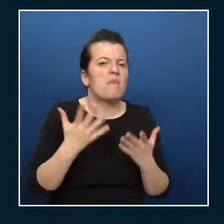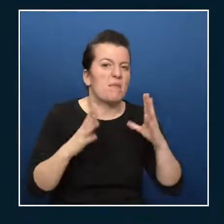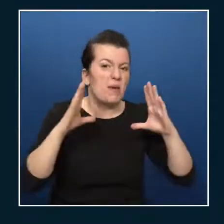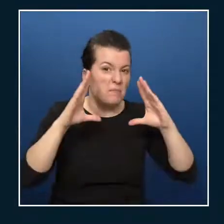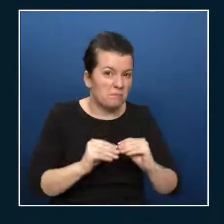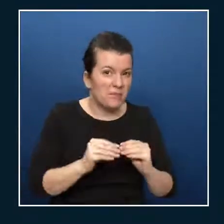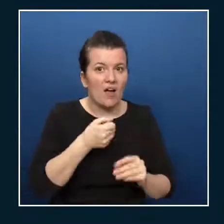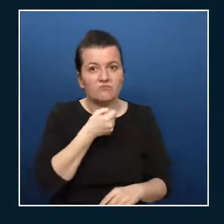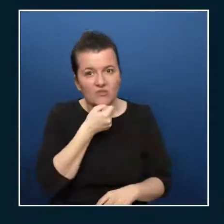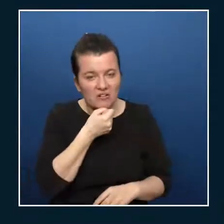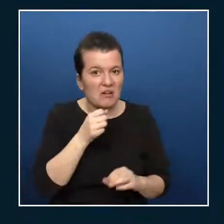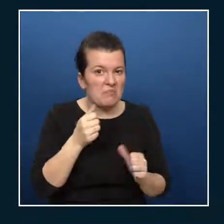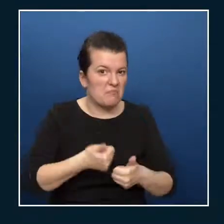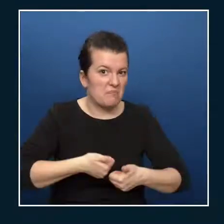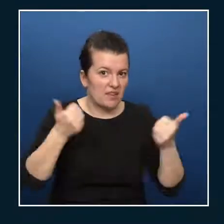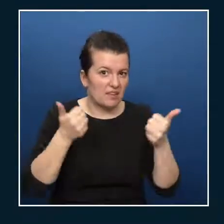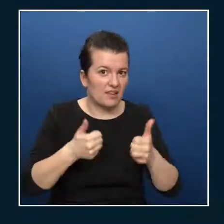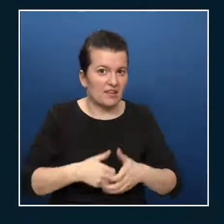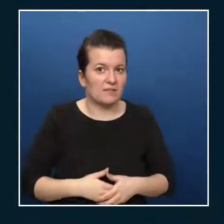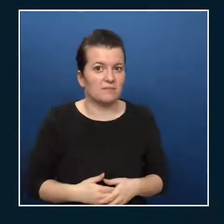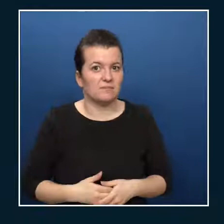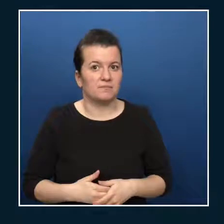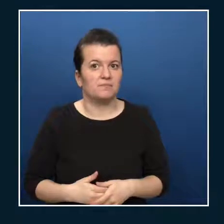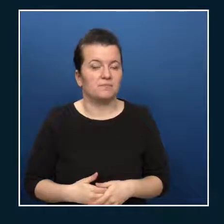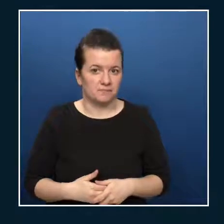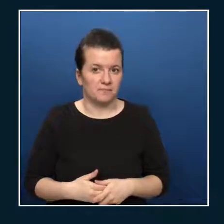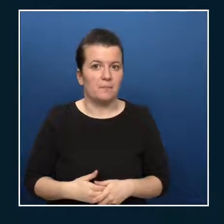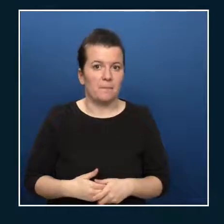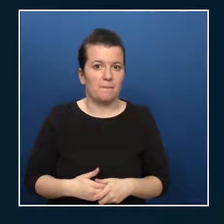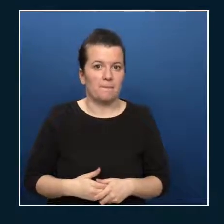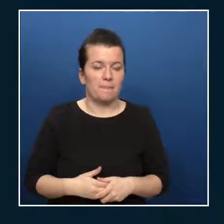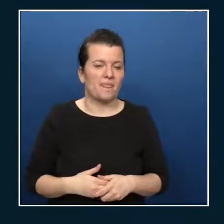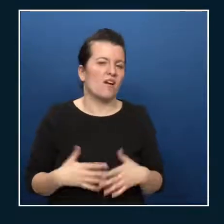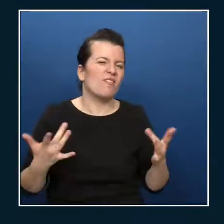turn off my video so I can just manage with the network I have here.